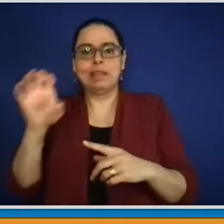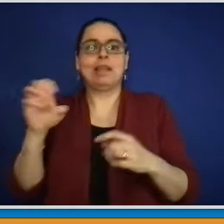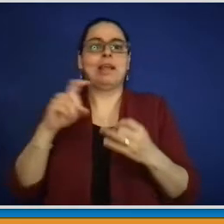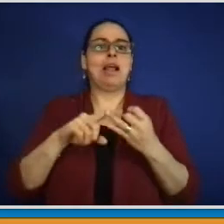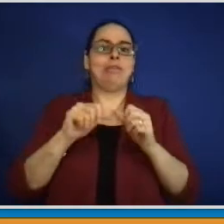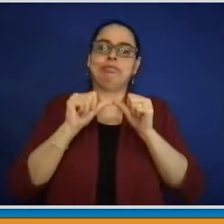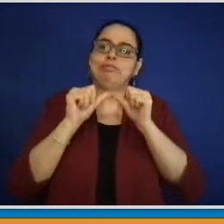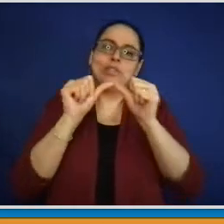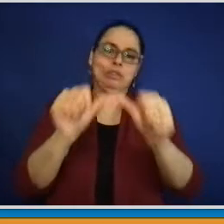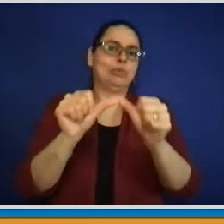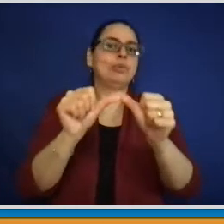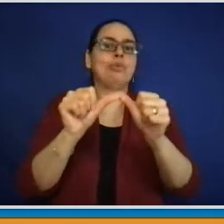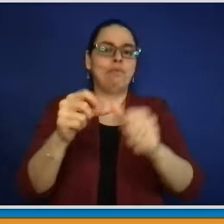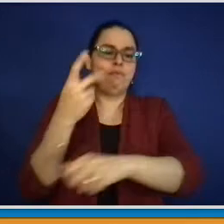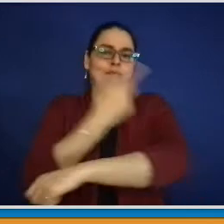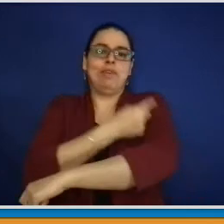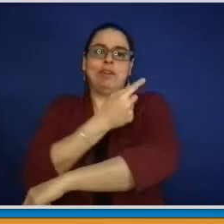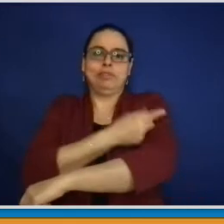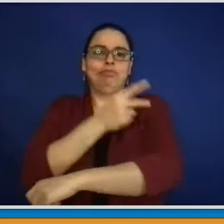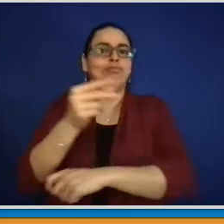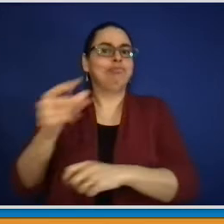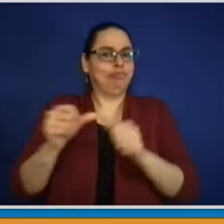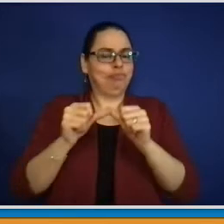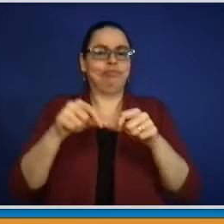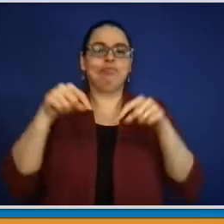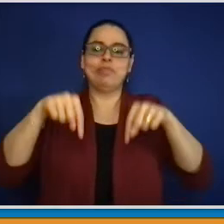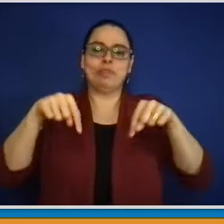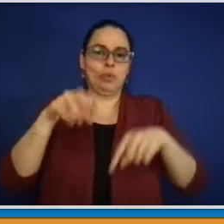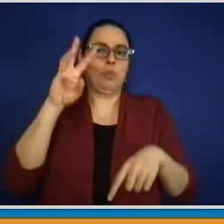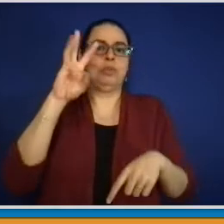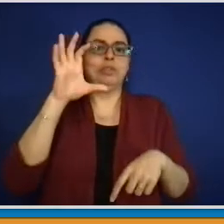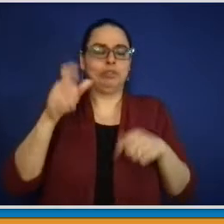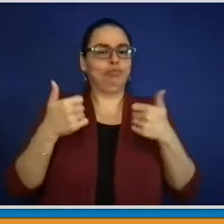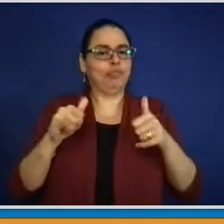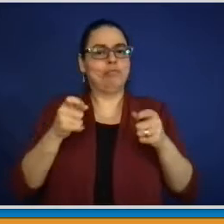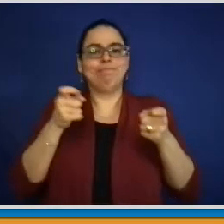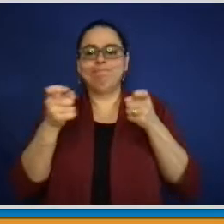our numbers through yesterday, the county center has issued a total of